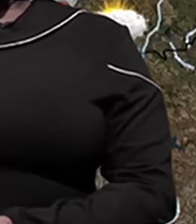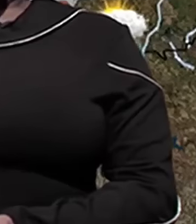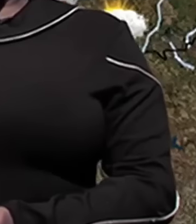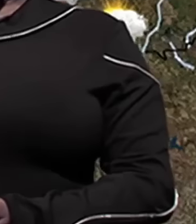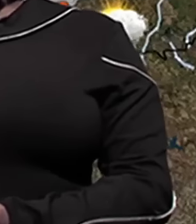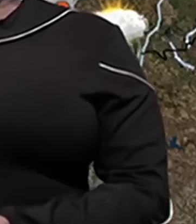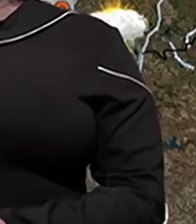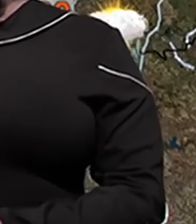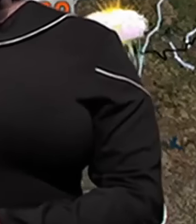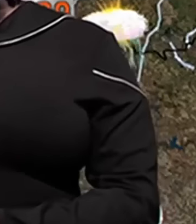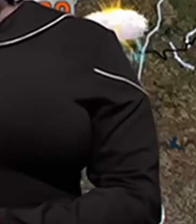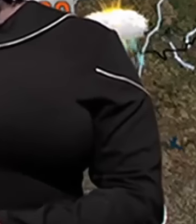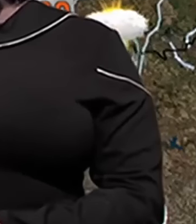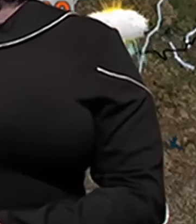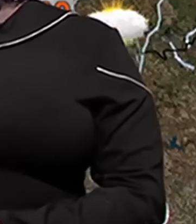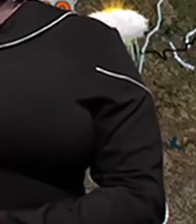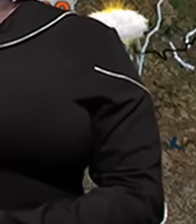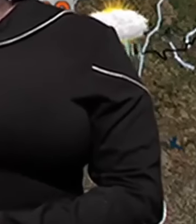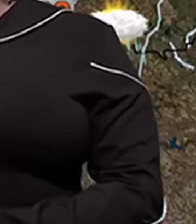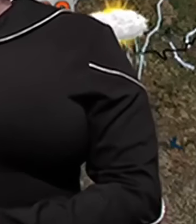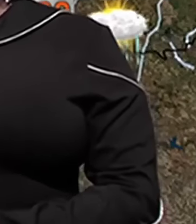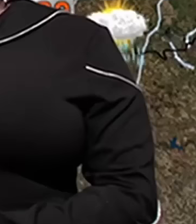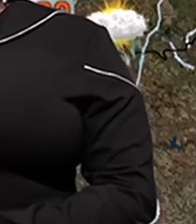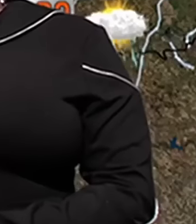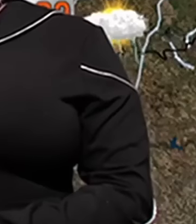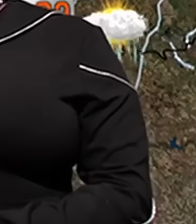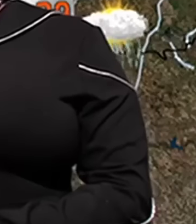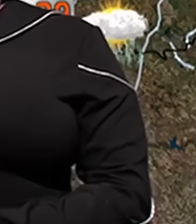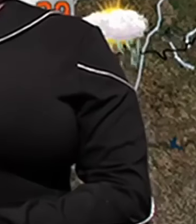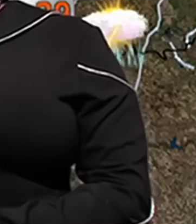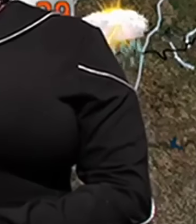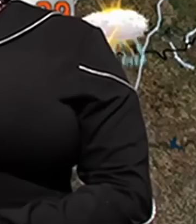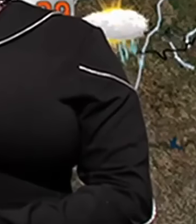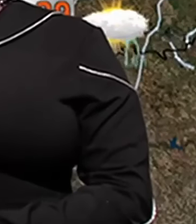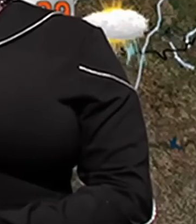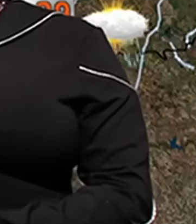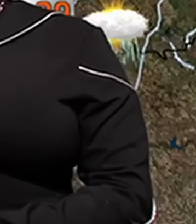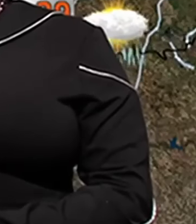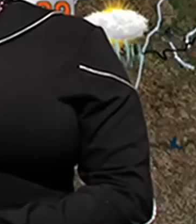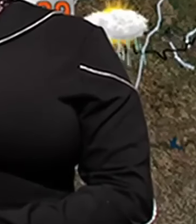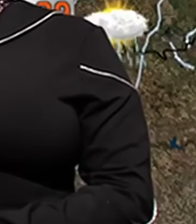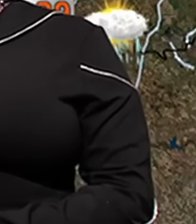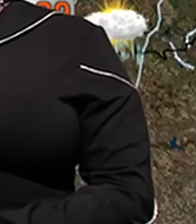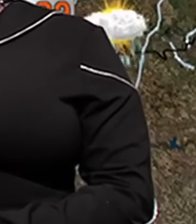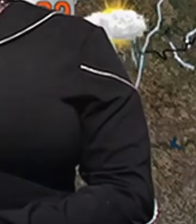34 go tšwa go nna setlogolo sa kganyago ke lebogile nako ya lena ke re ga e be boroko